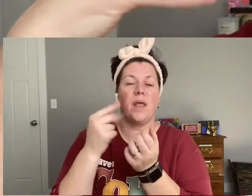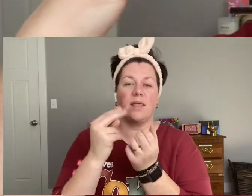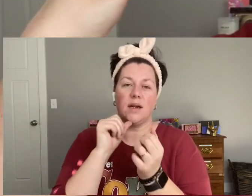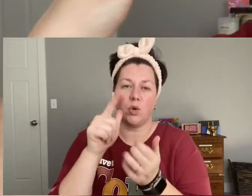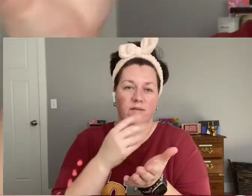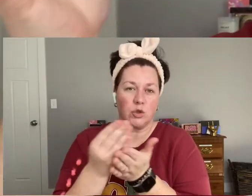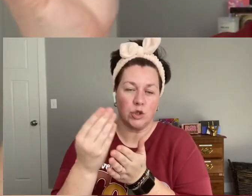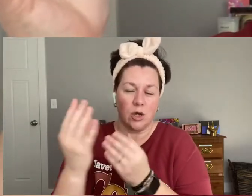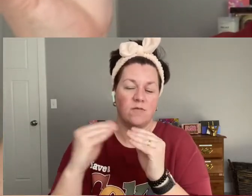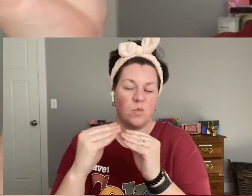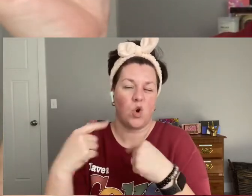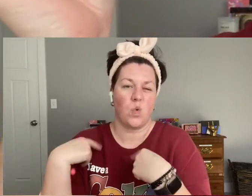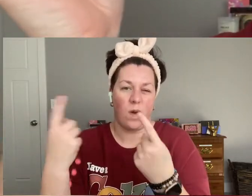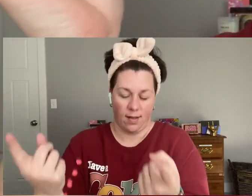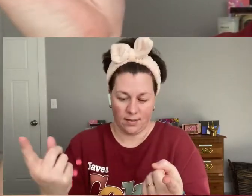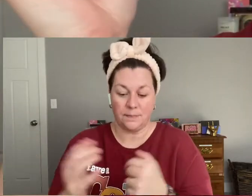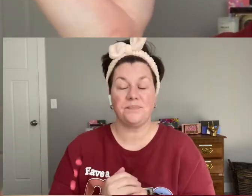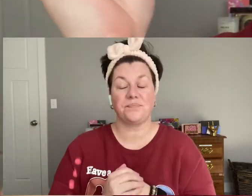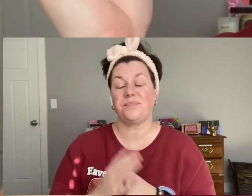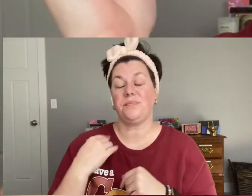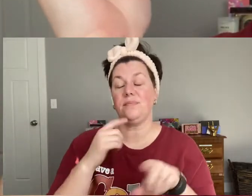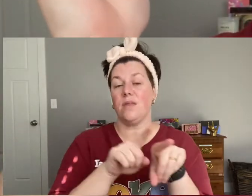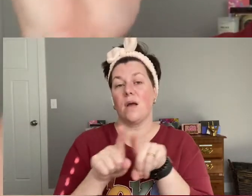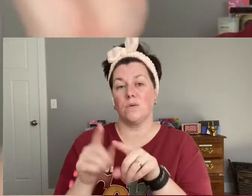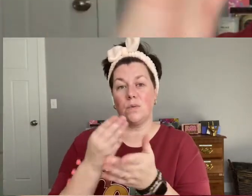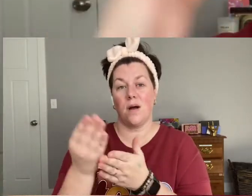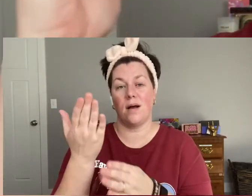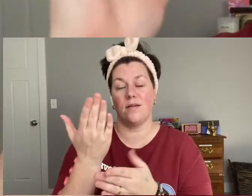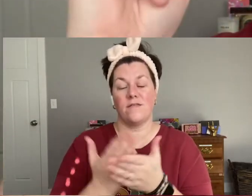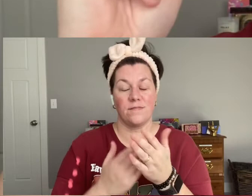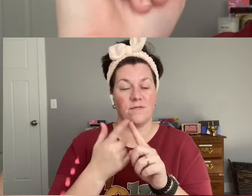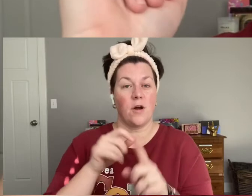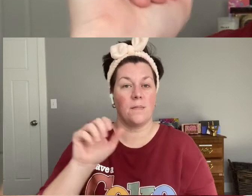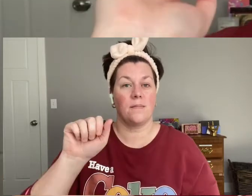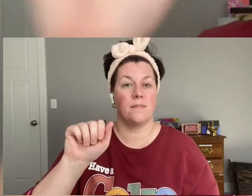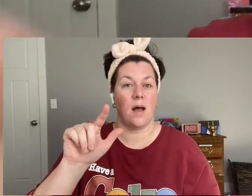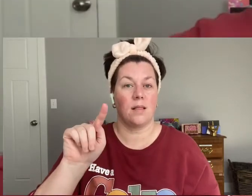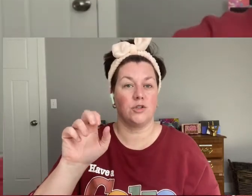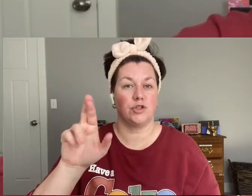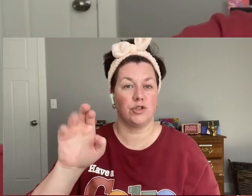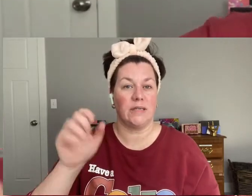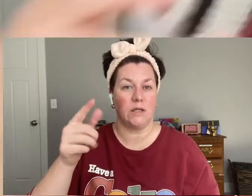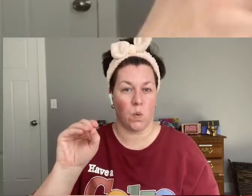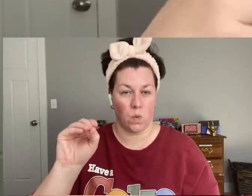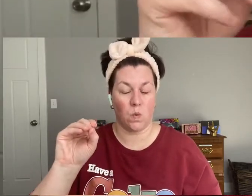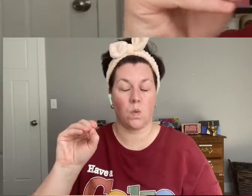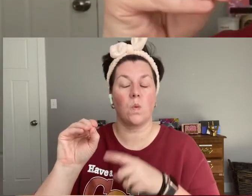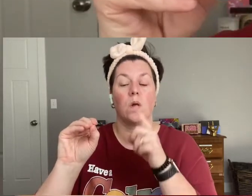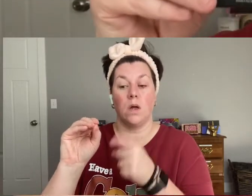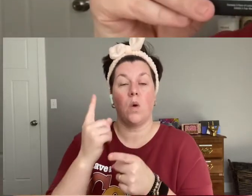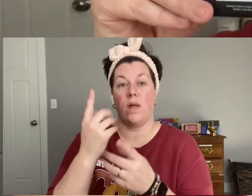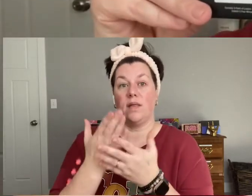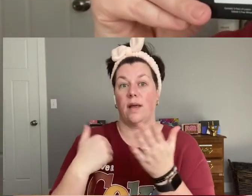because then I don't have to buy them for a while, and then I use them until they're done. So I did get my